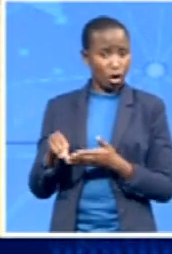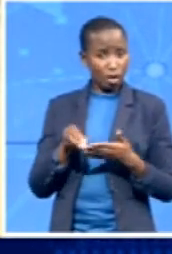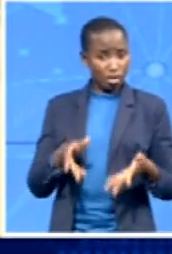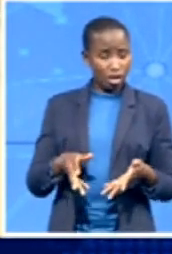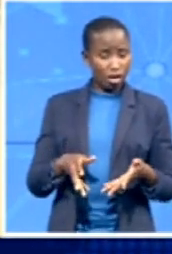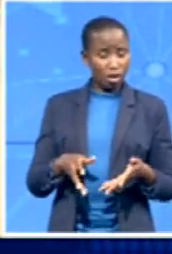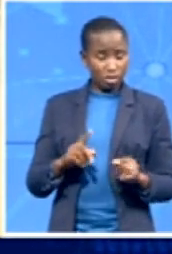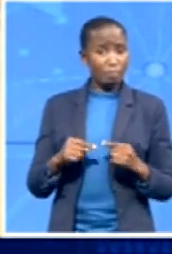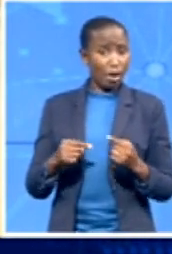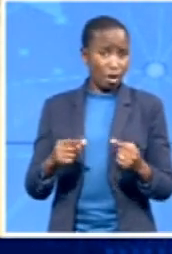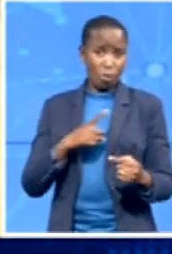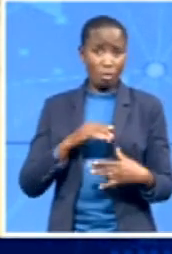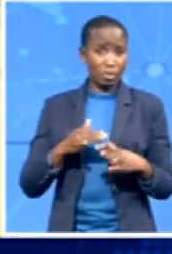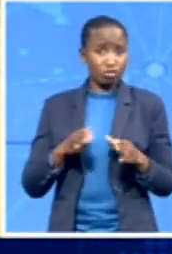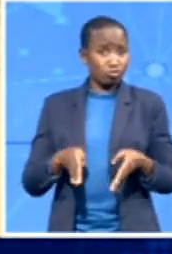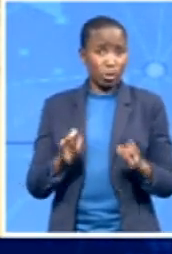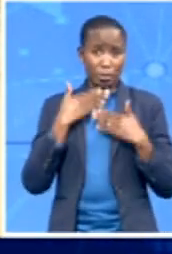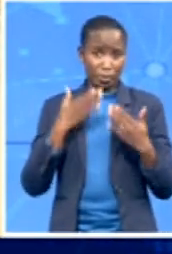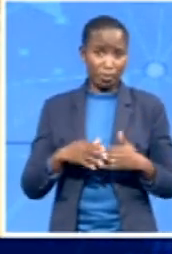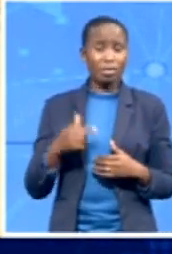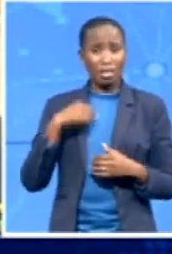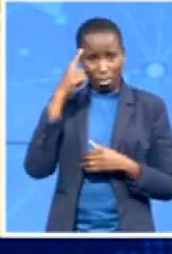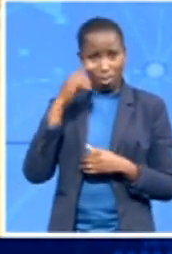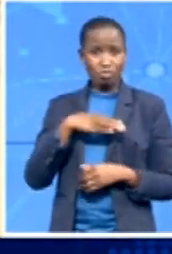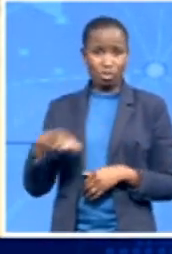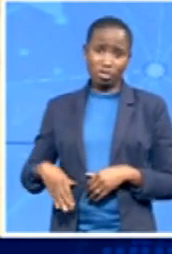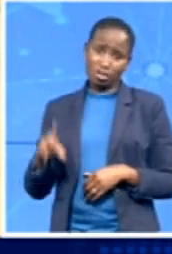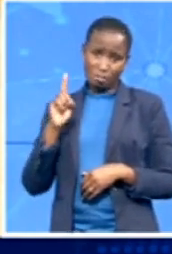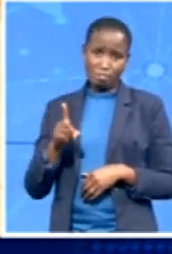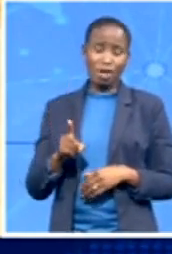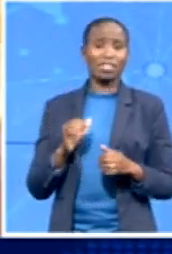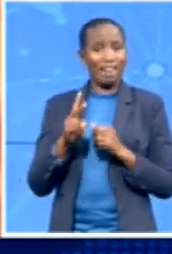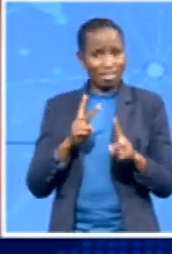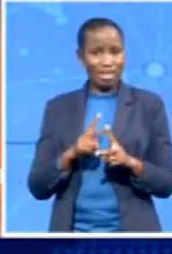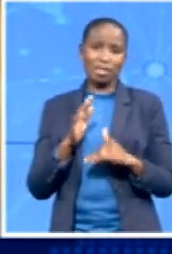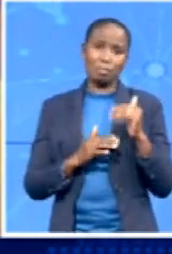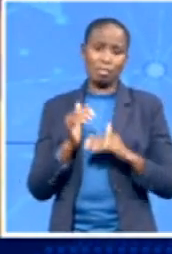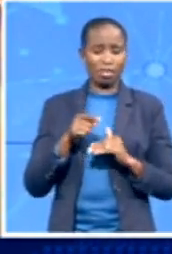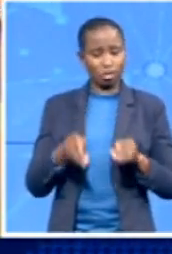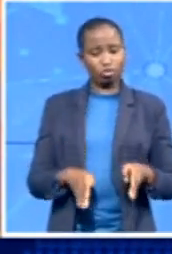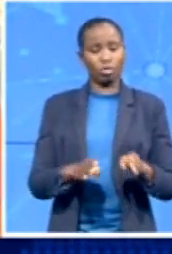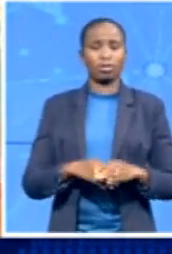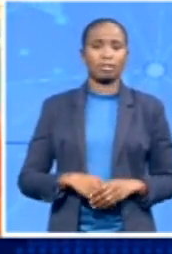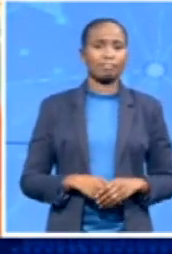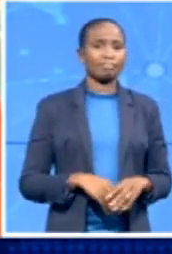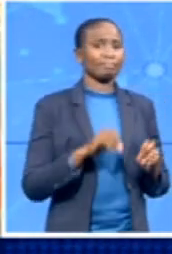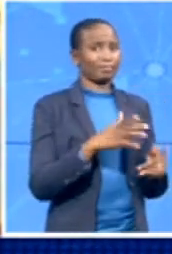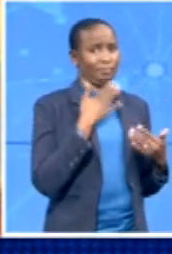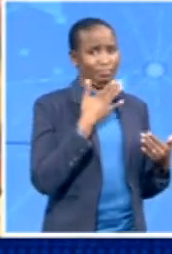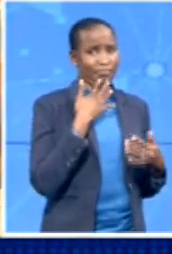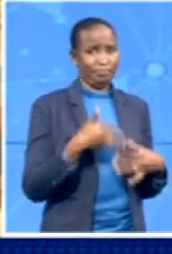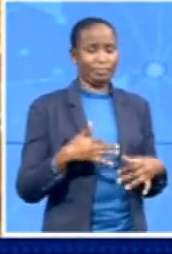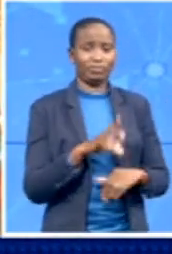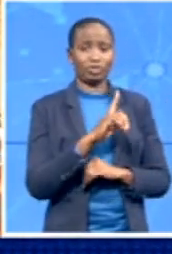president should take action and rebuild this road. Yes. Thank you so much. Thank you so much, Desiree. I don't need to translate that. Of